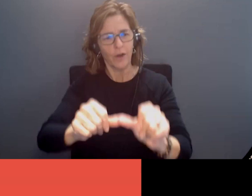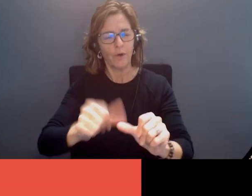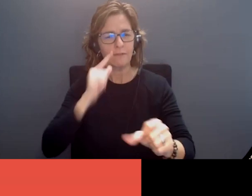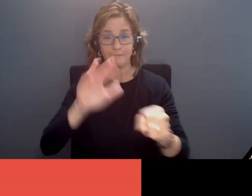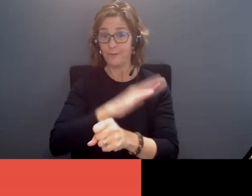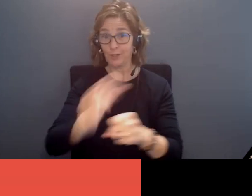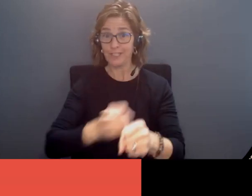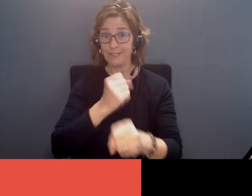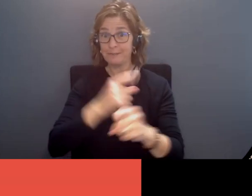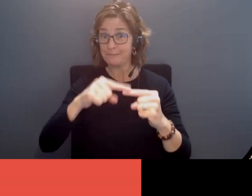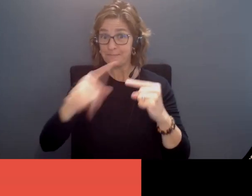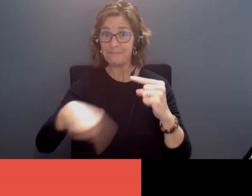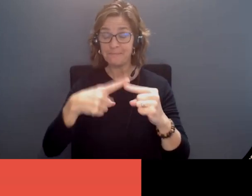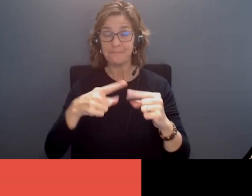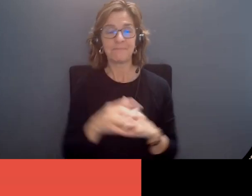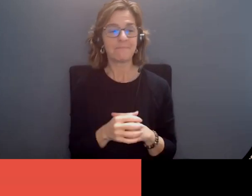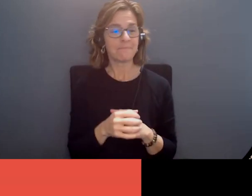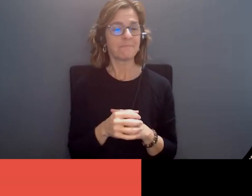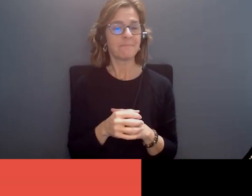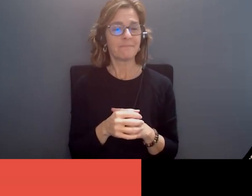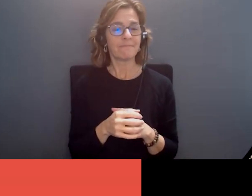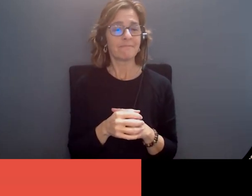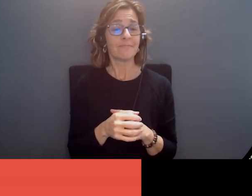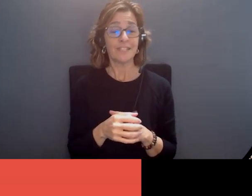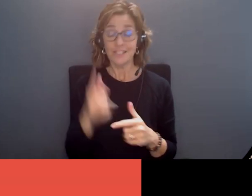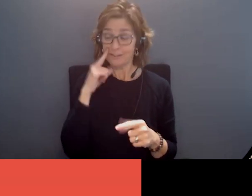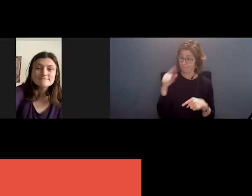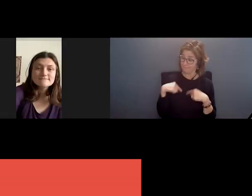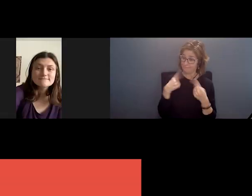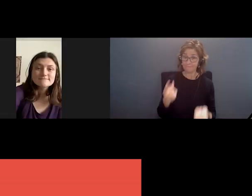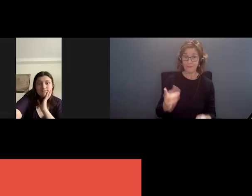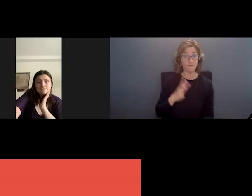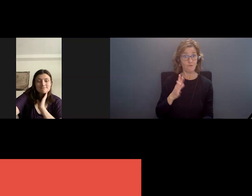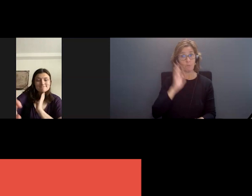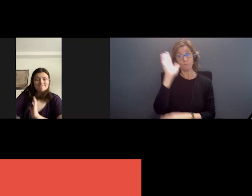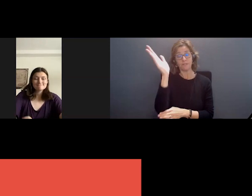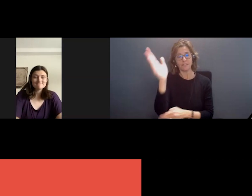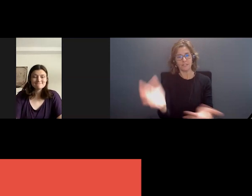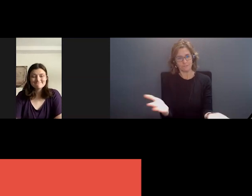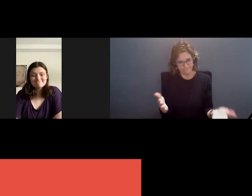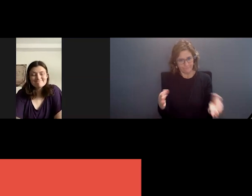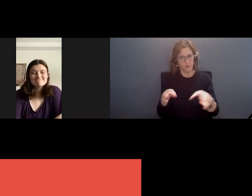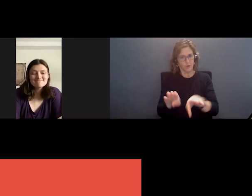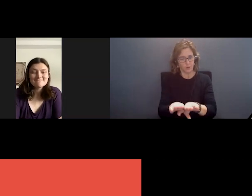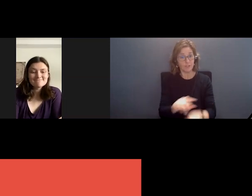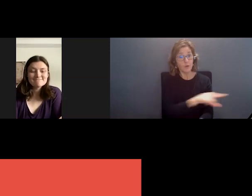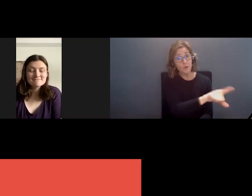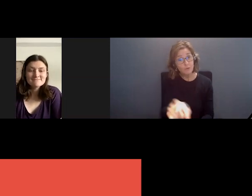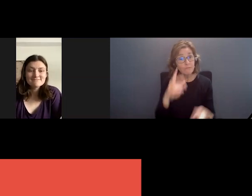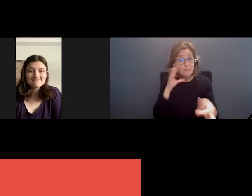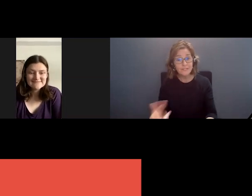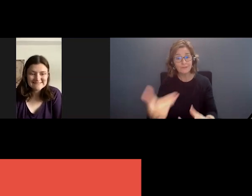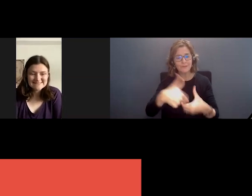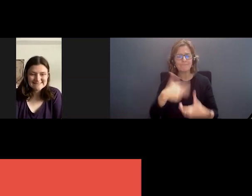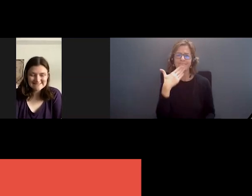So this brings us to the end of our formal presentation for today. I would really like to thank everybody for joining us